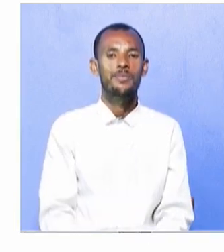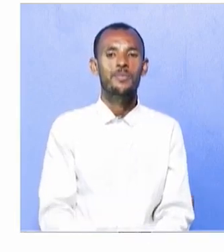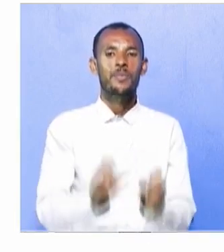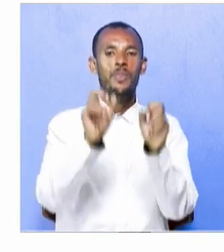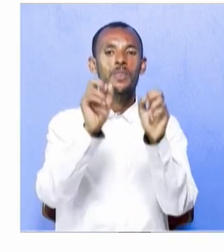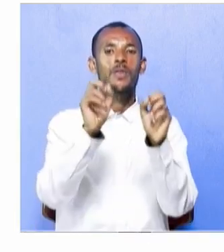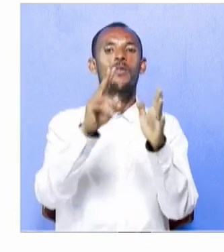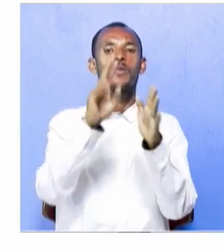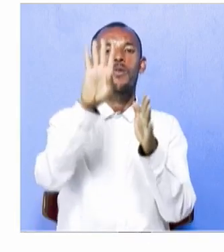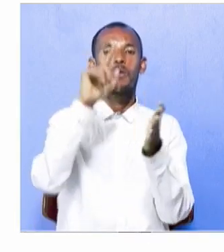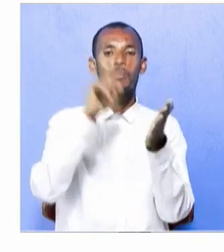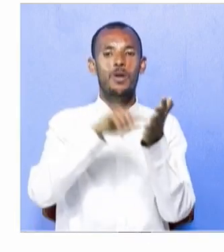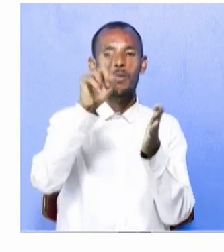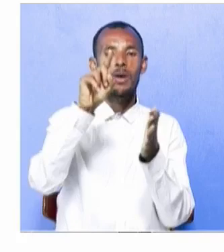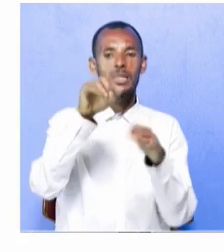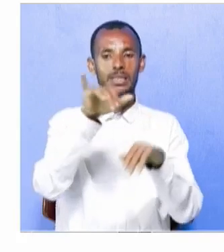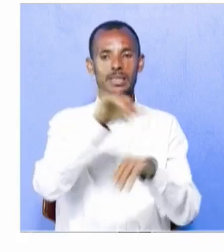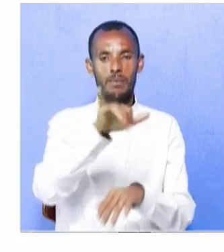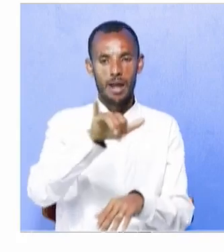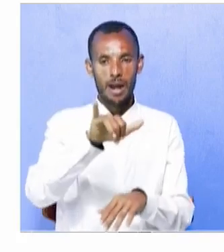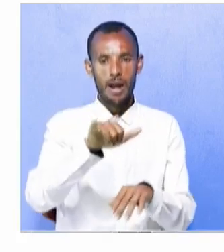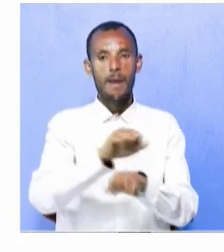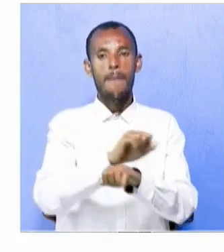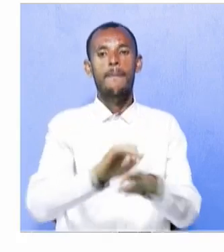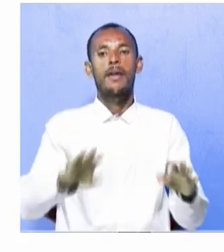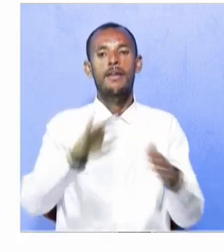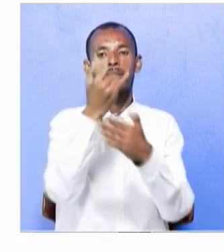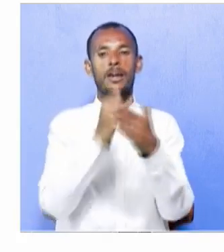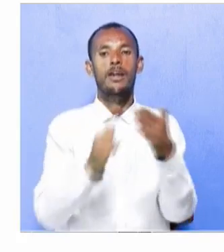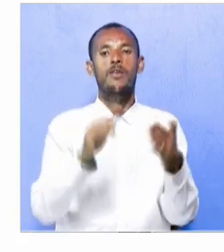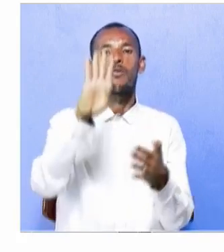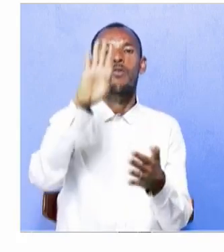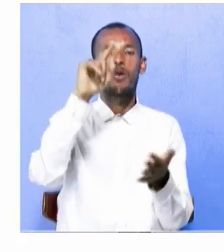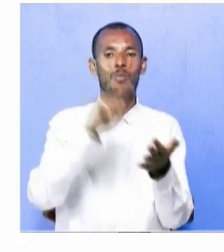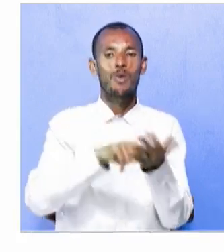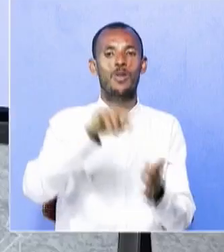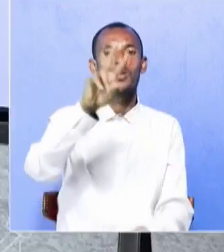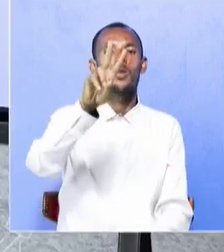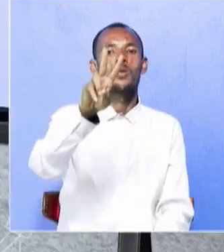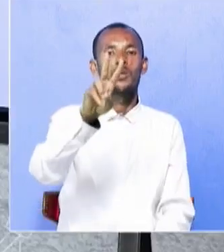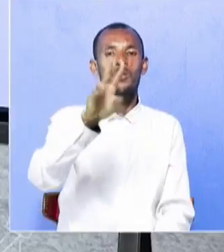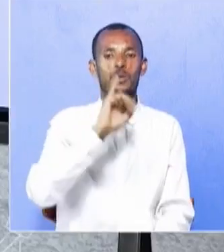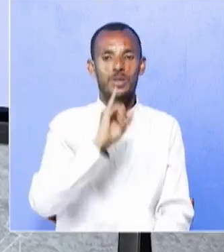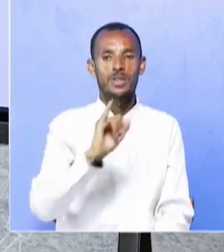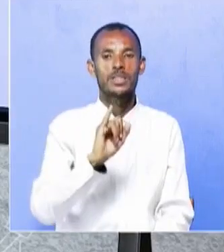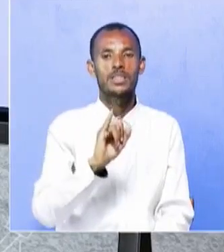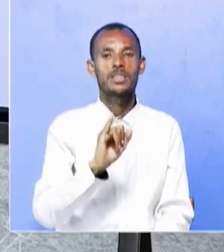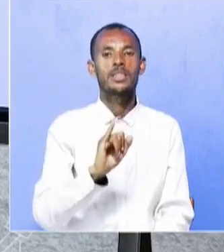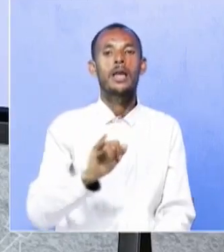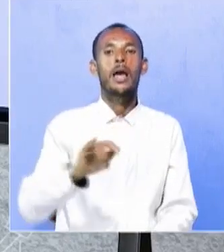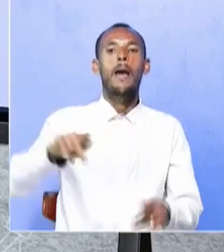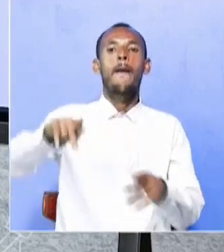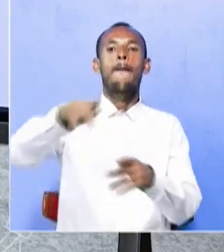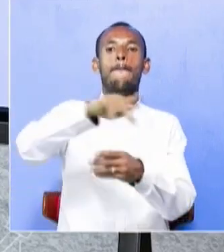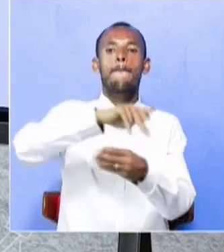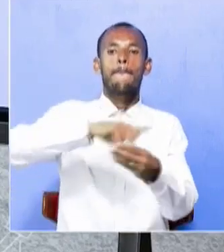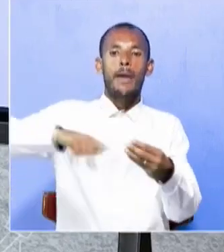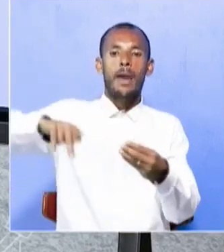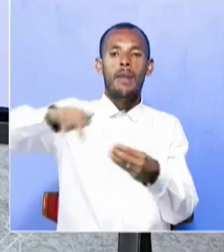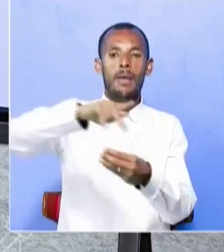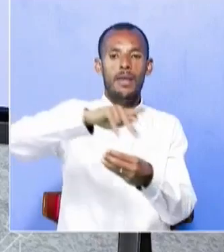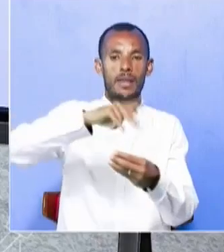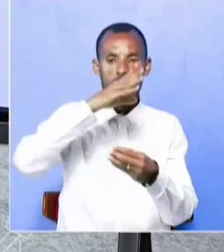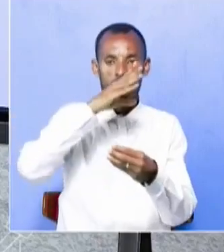Okay, 4.1 is similar plane figures, and 4.2 is perimeter and areas